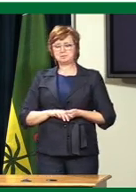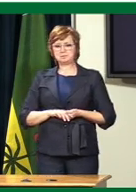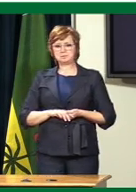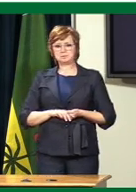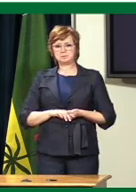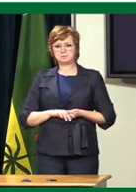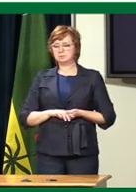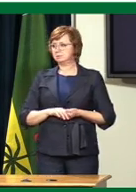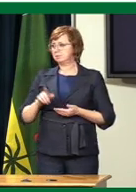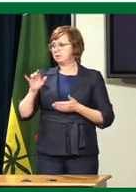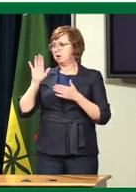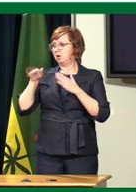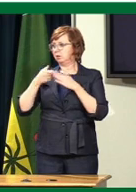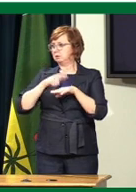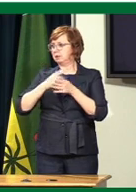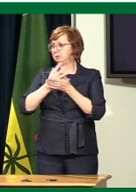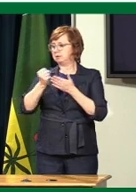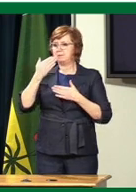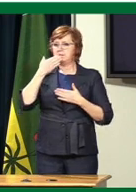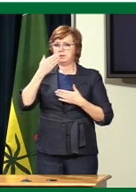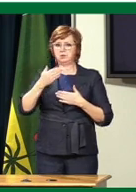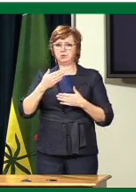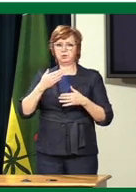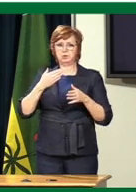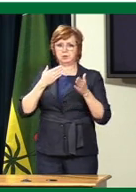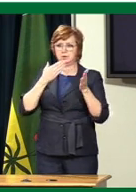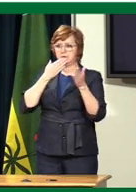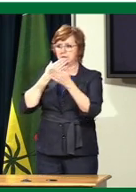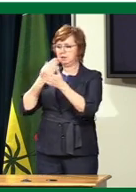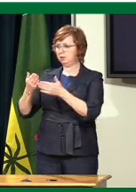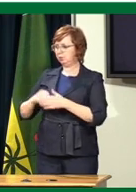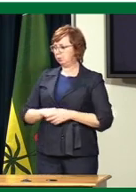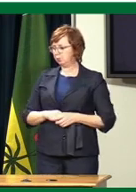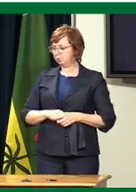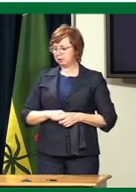answer I can give you. That's all the time we have for today. Thank you. Thank you.